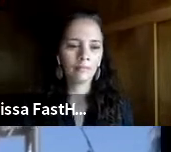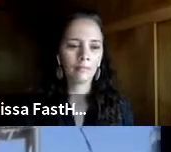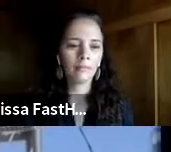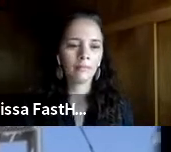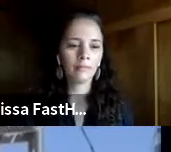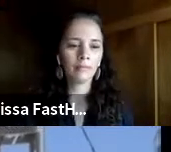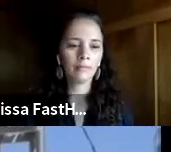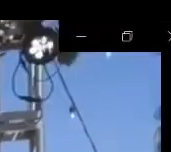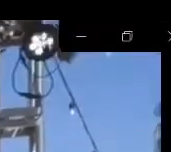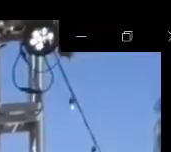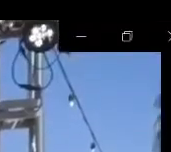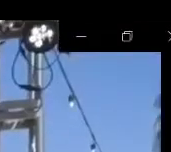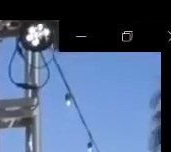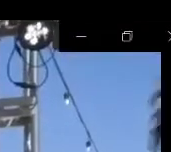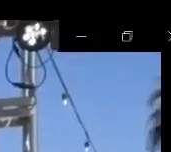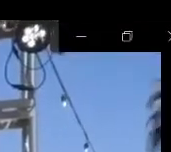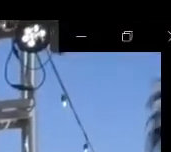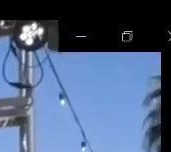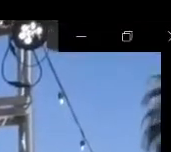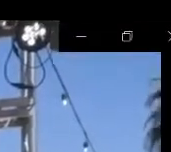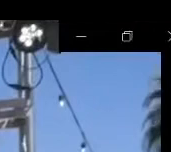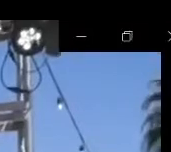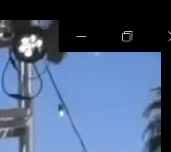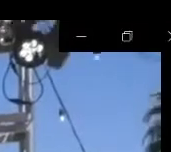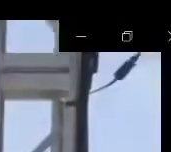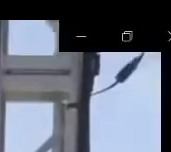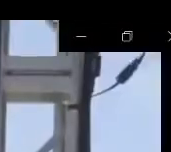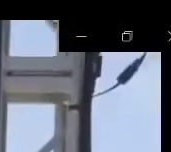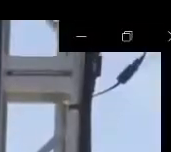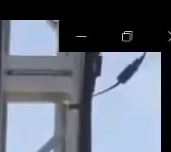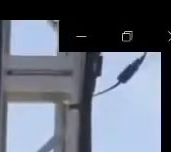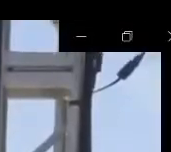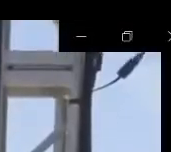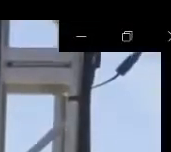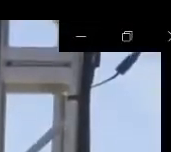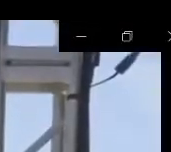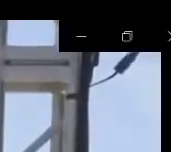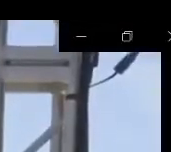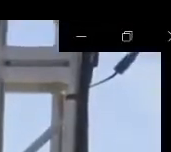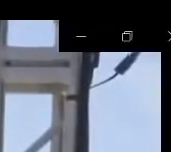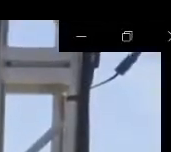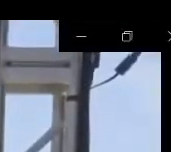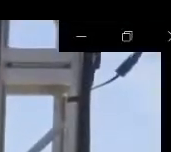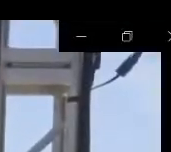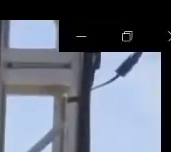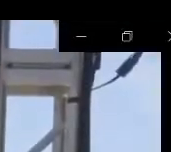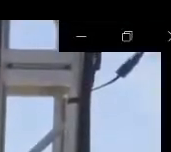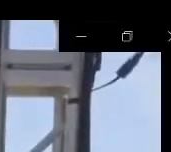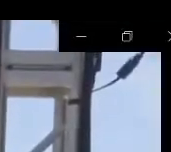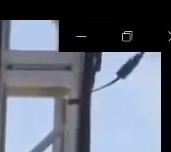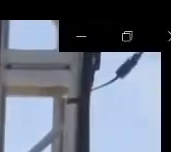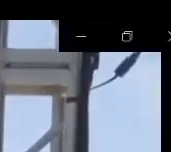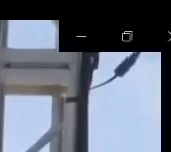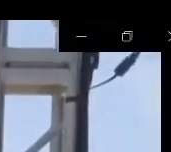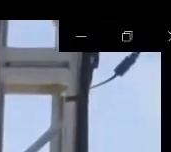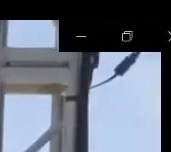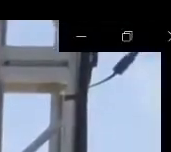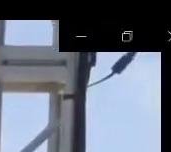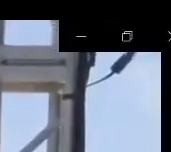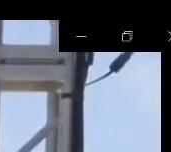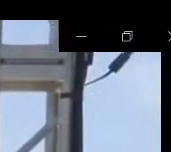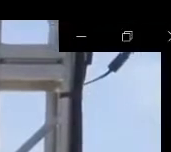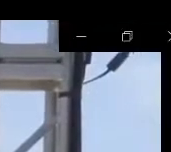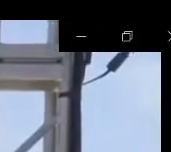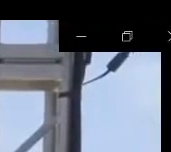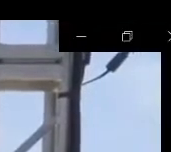Tribes, Fort McDowell, Yavapai Nation, Akchin Indian Community, Kokopa Indian